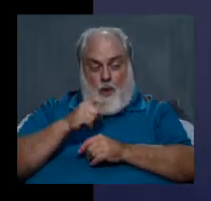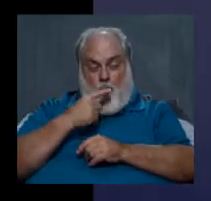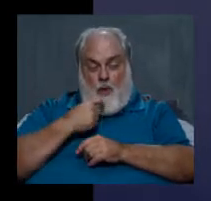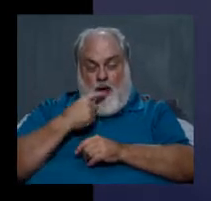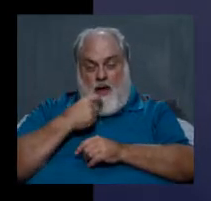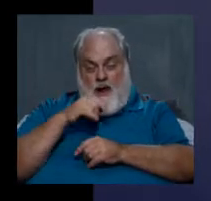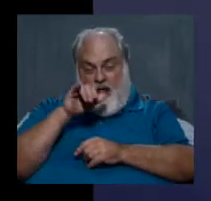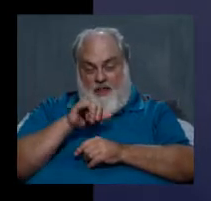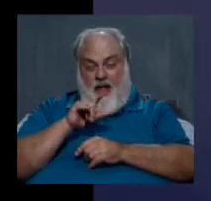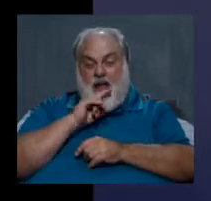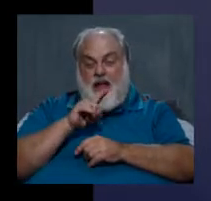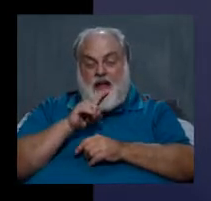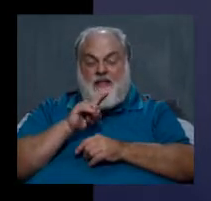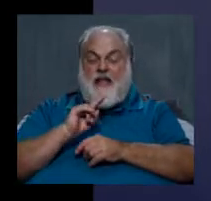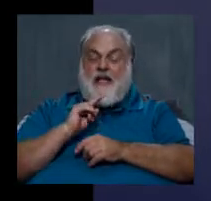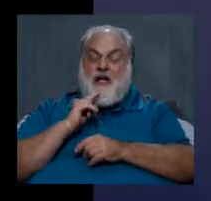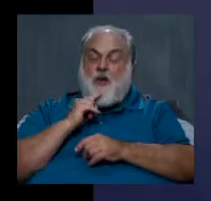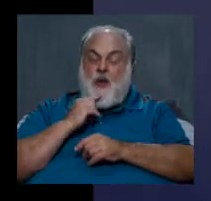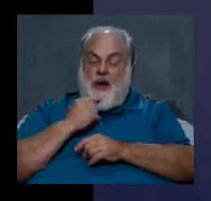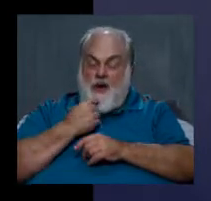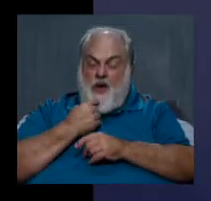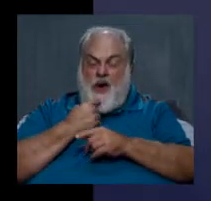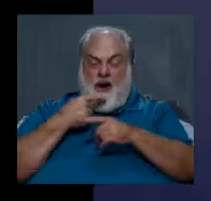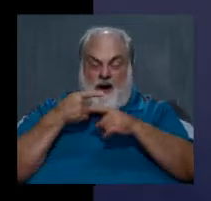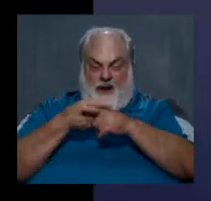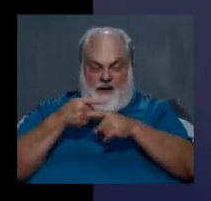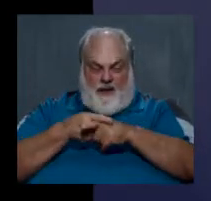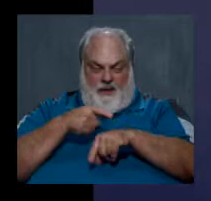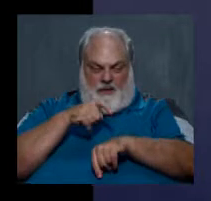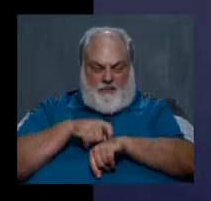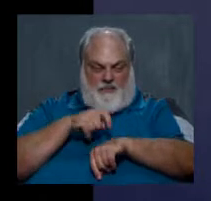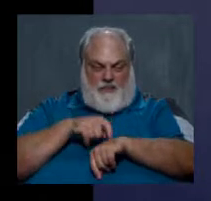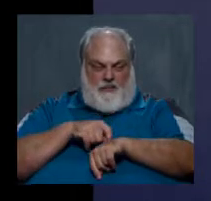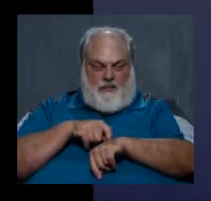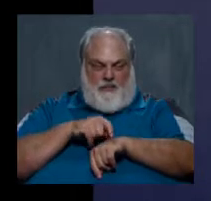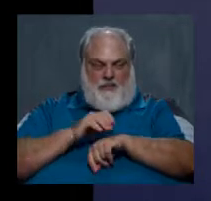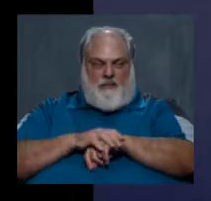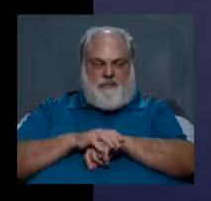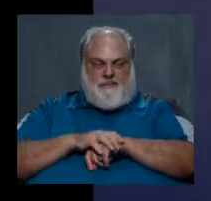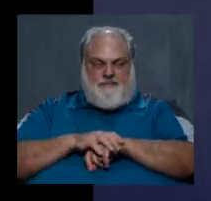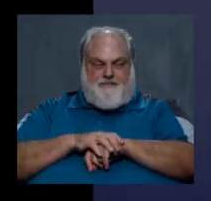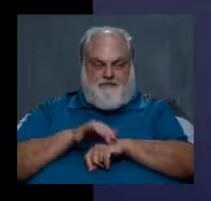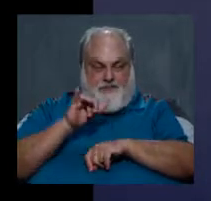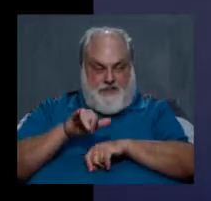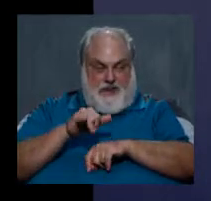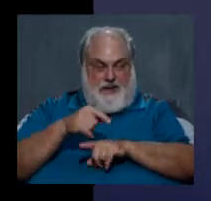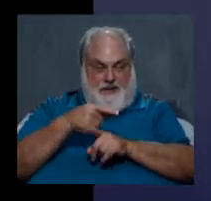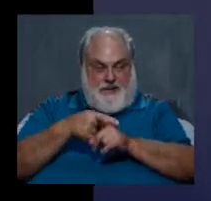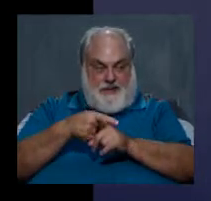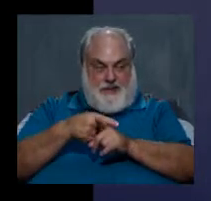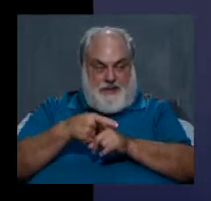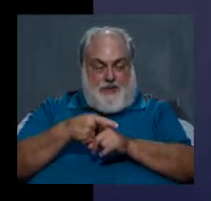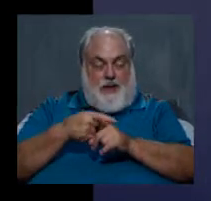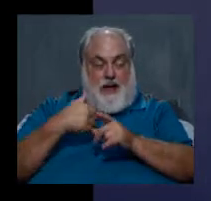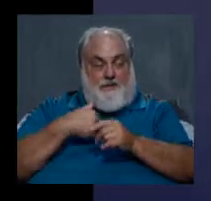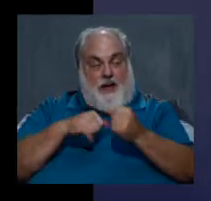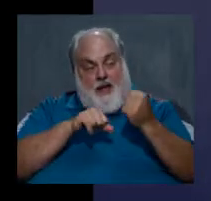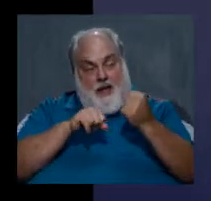those are some of the critical conflicting movements. At this intersection, we have a very